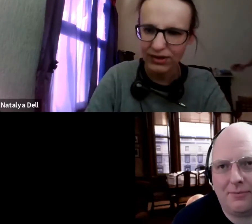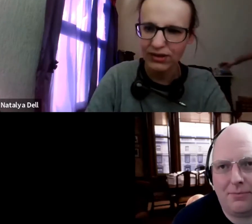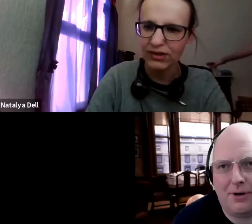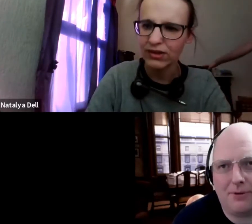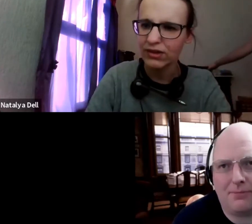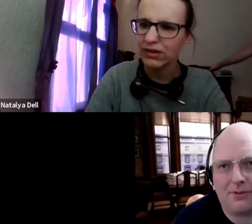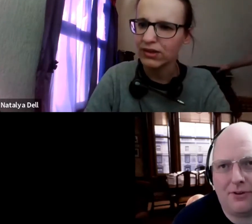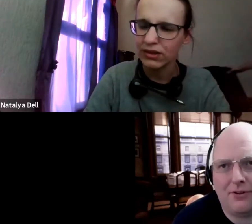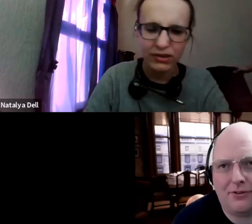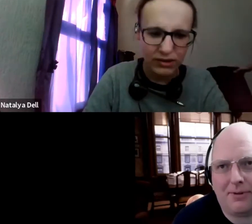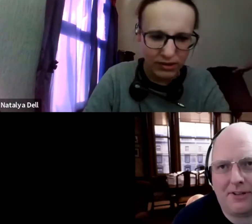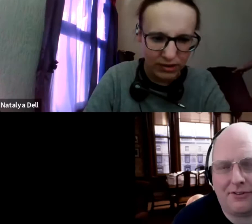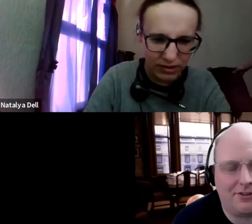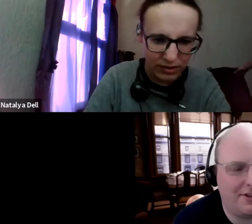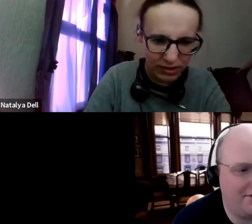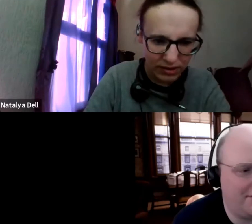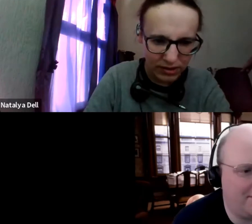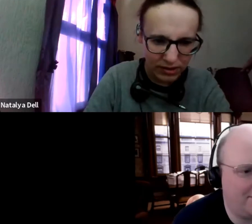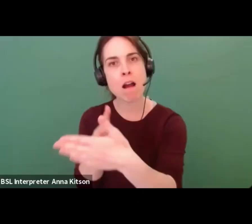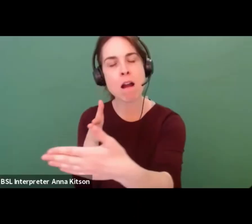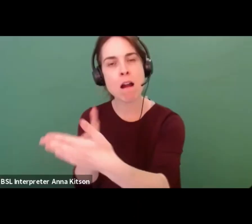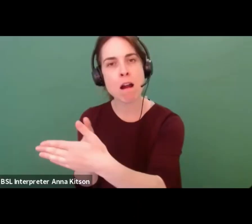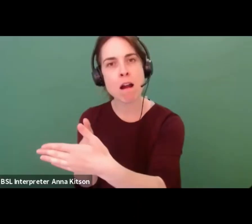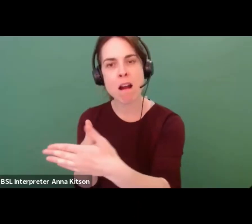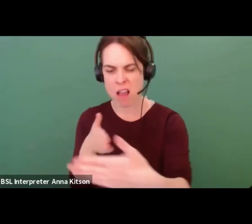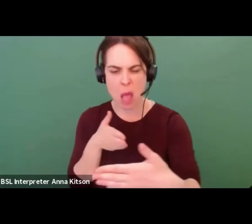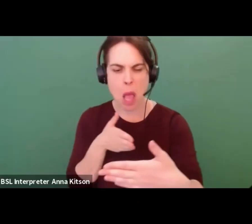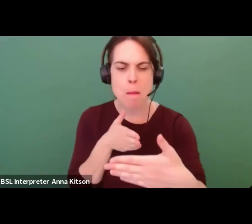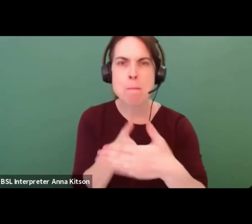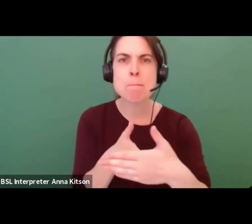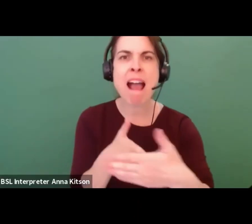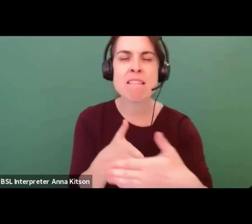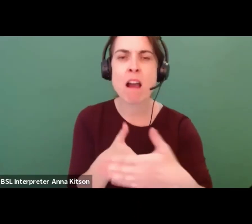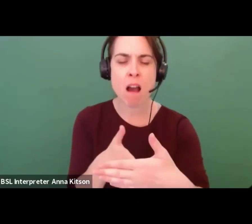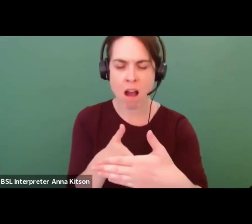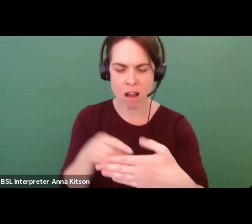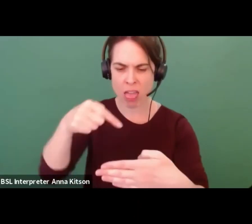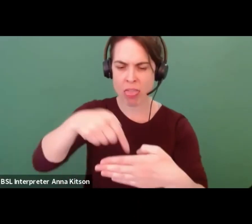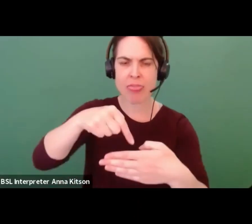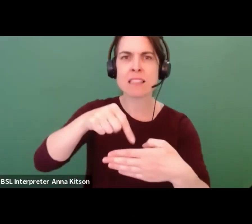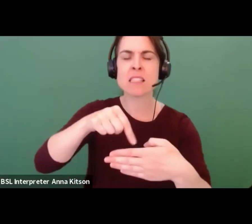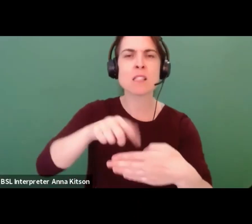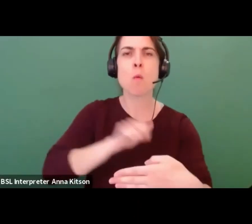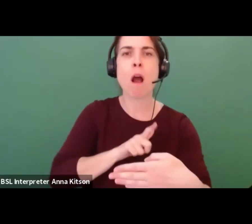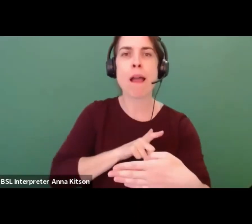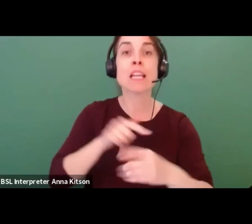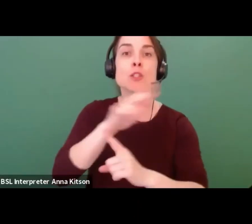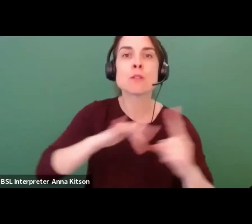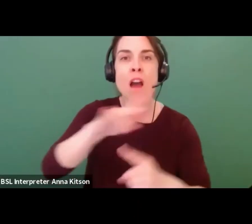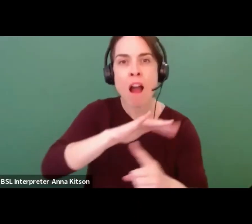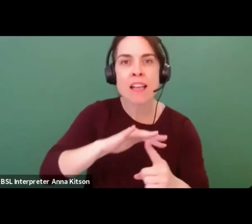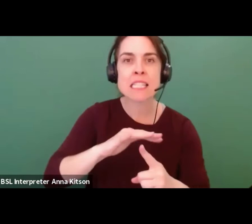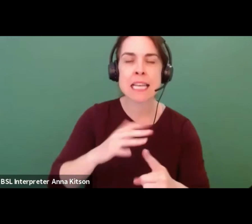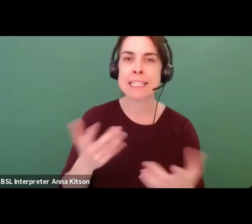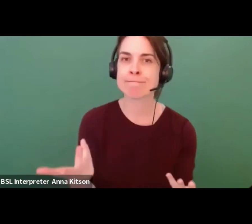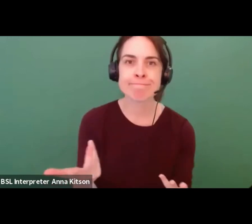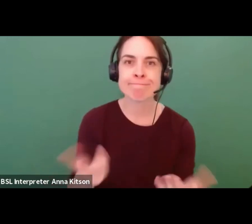experience problems caused by society's lack of giving us stuff in various different